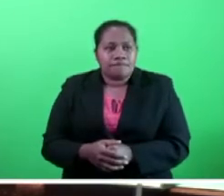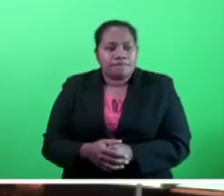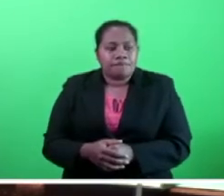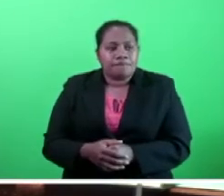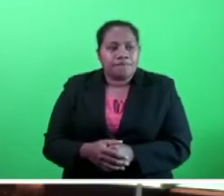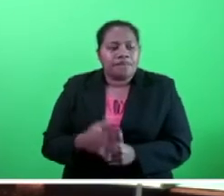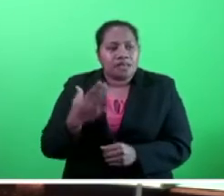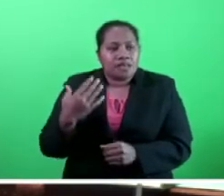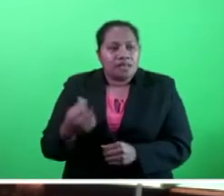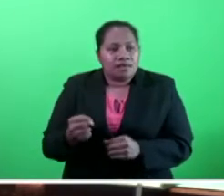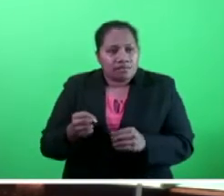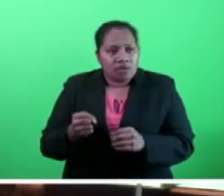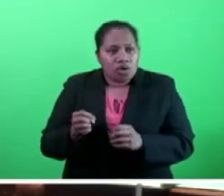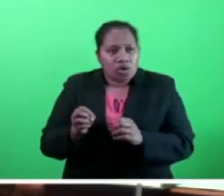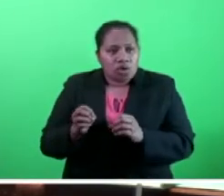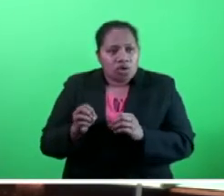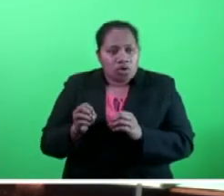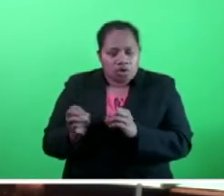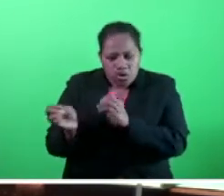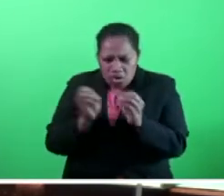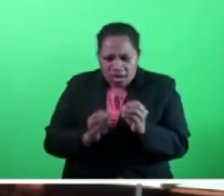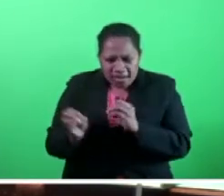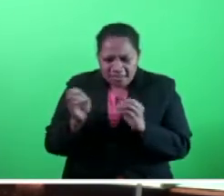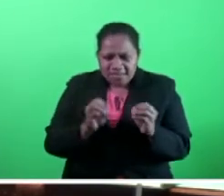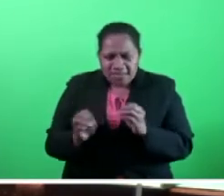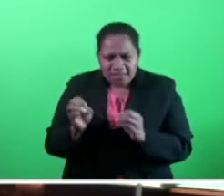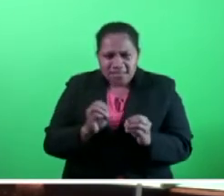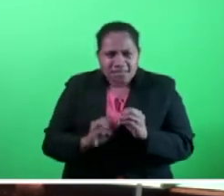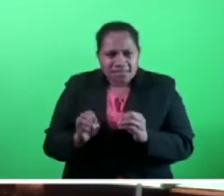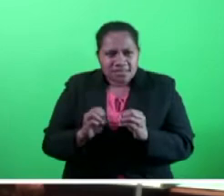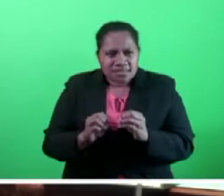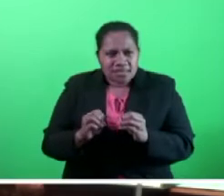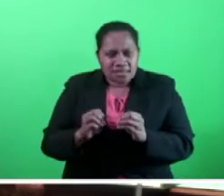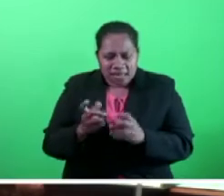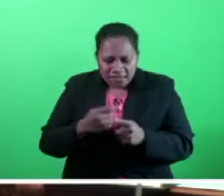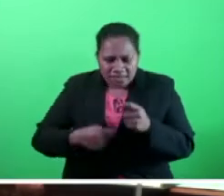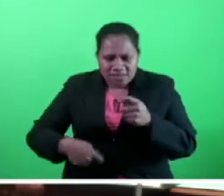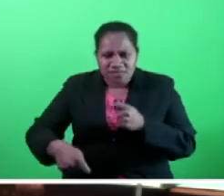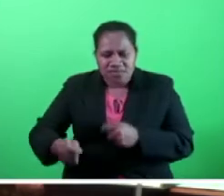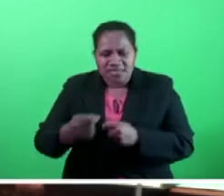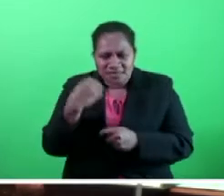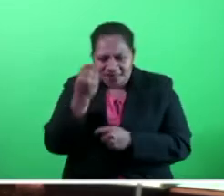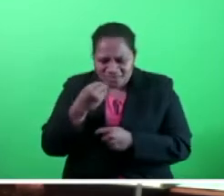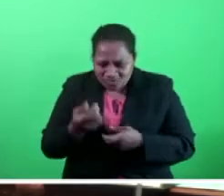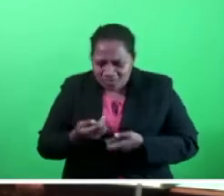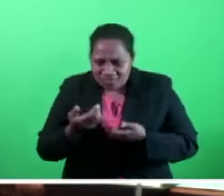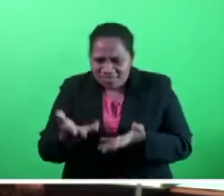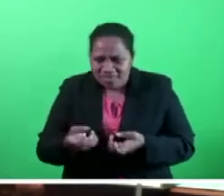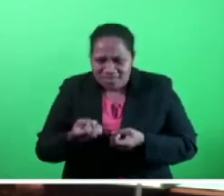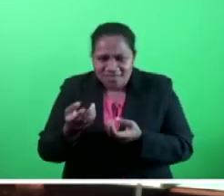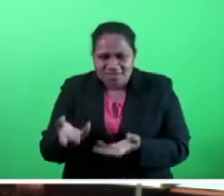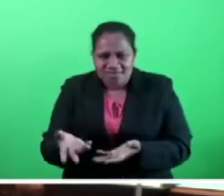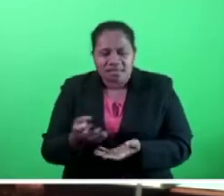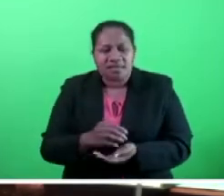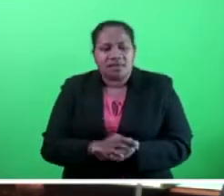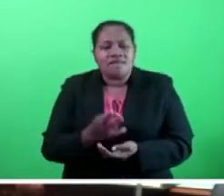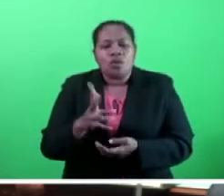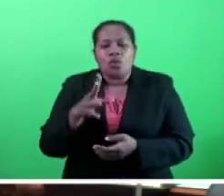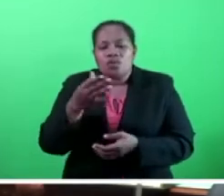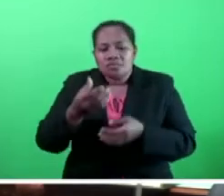the organizing supplementary feed, and also the nutritional aspect of the dairy